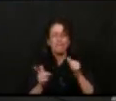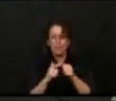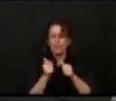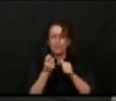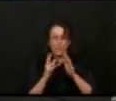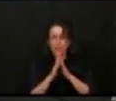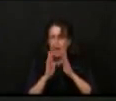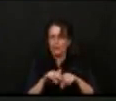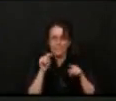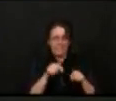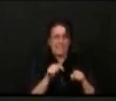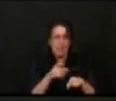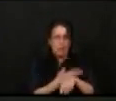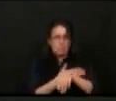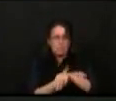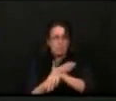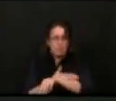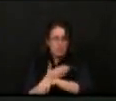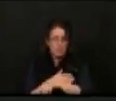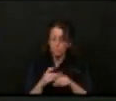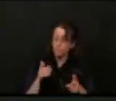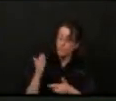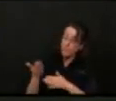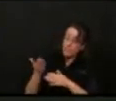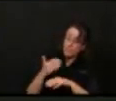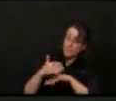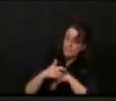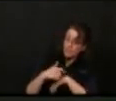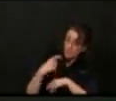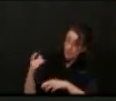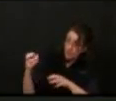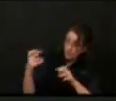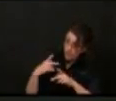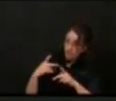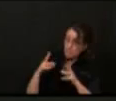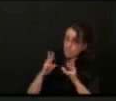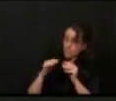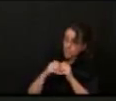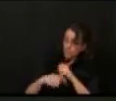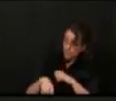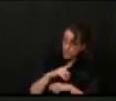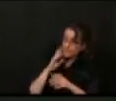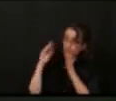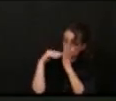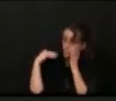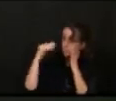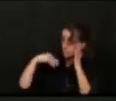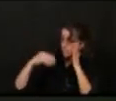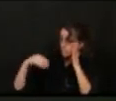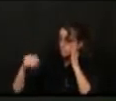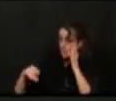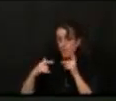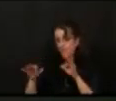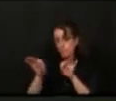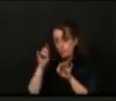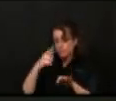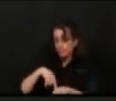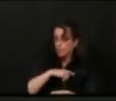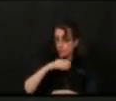Maybe when you come back through, if you can just know the number of buildings and the number of apartments and residents. Sure, absolutely. For us to know.